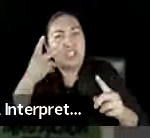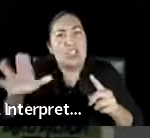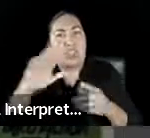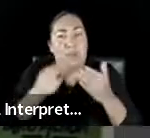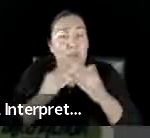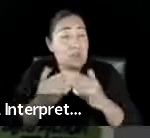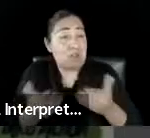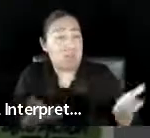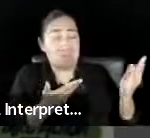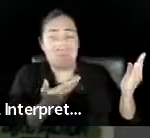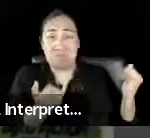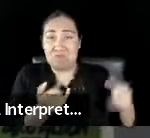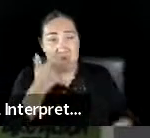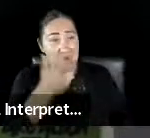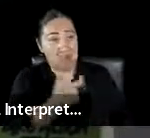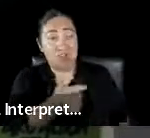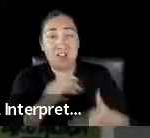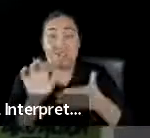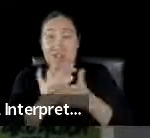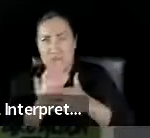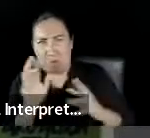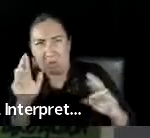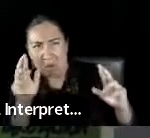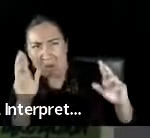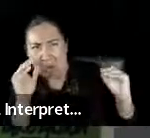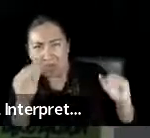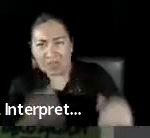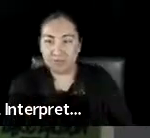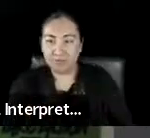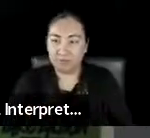art video, hopefully.